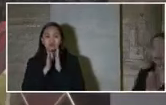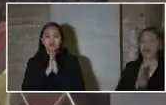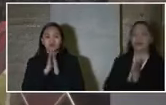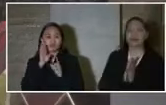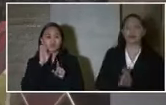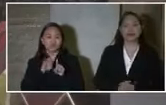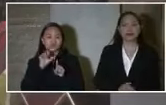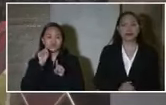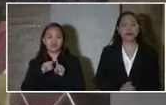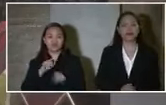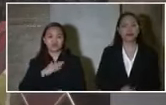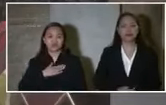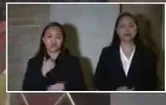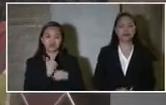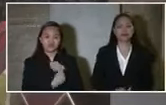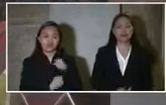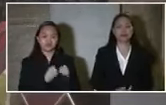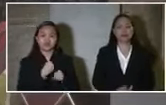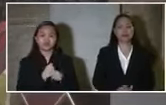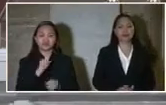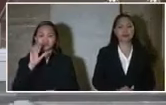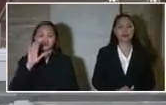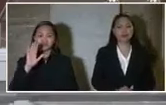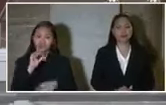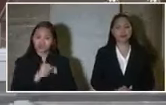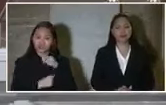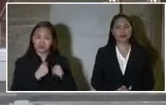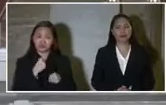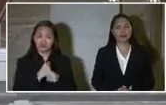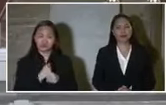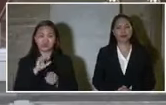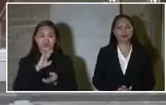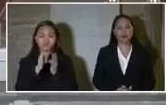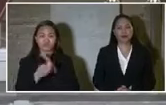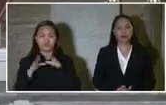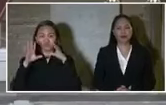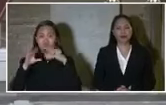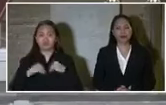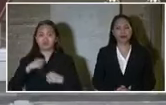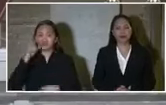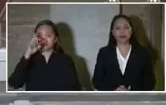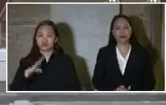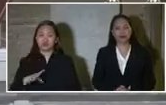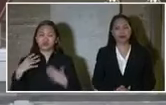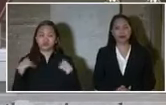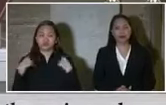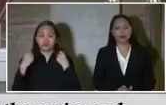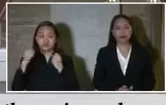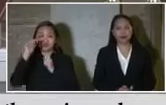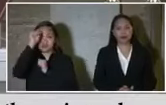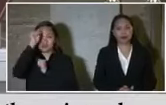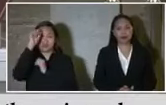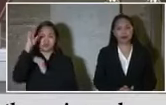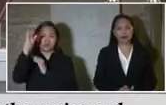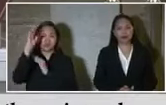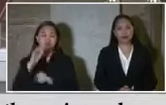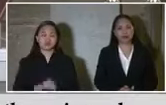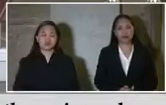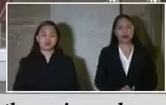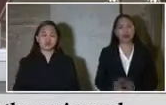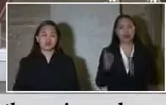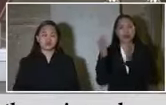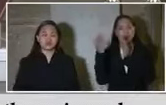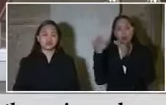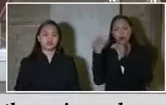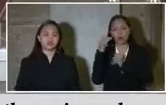sisters, that my sacrifice and yours may be acceptable to God, the Almighty Father. May the